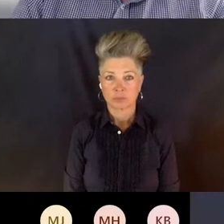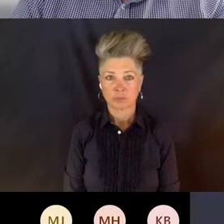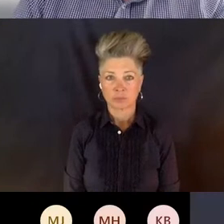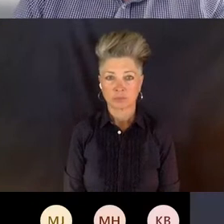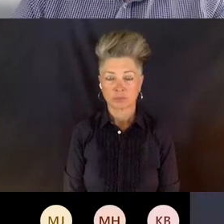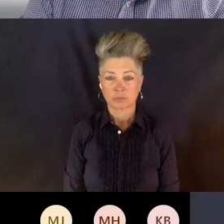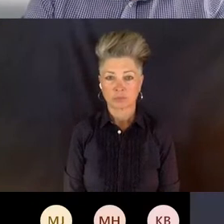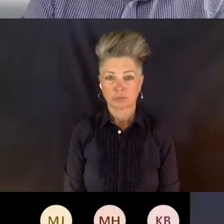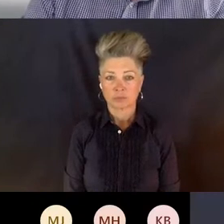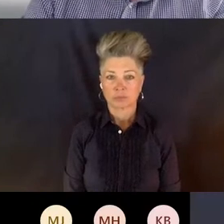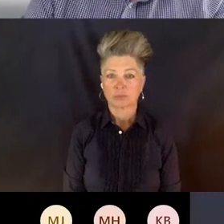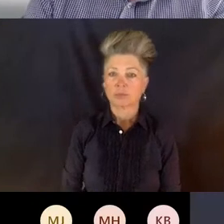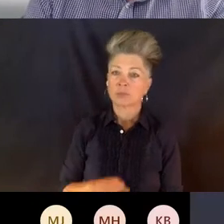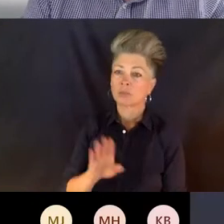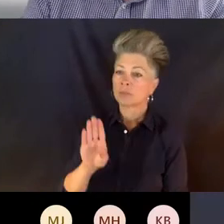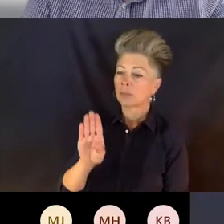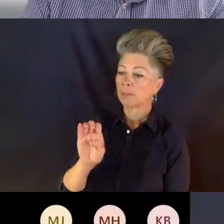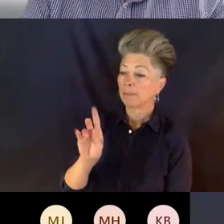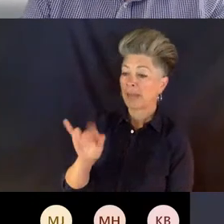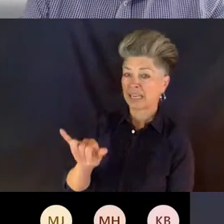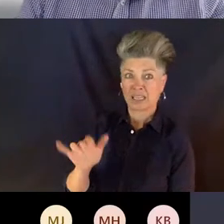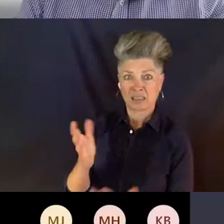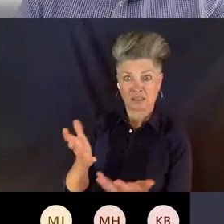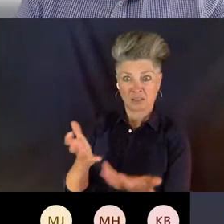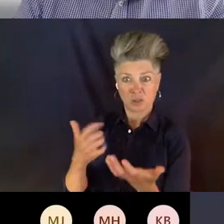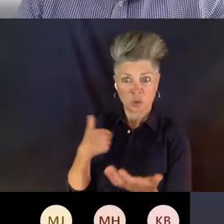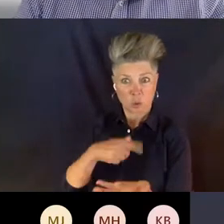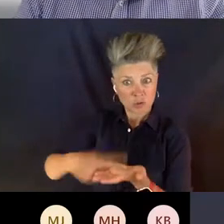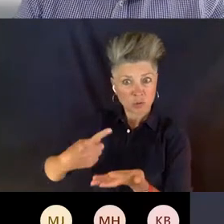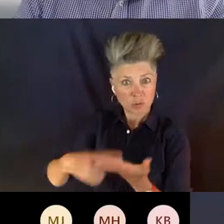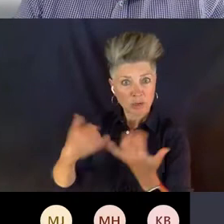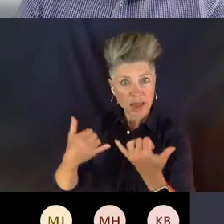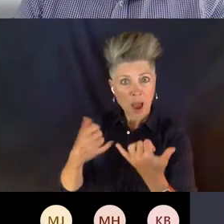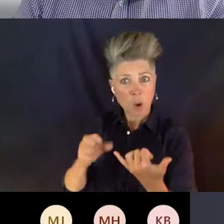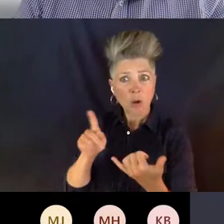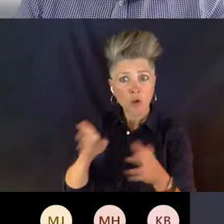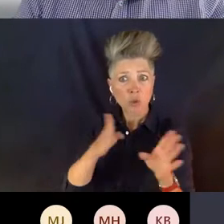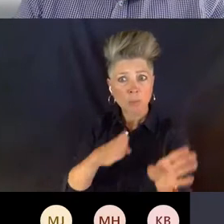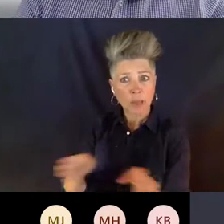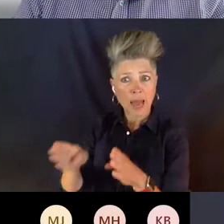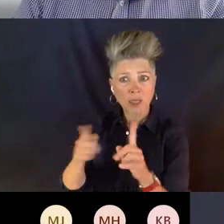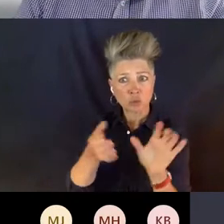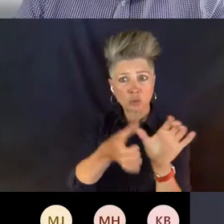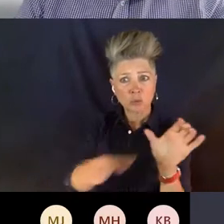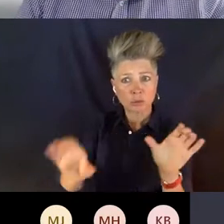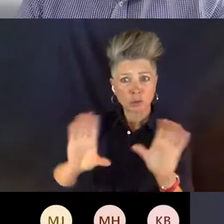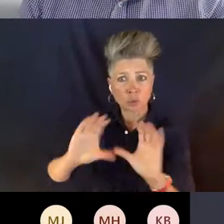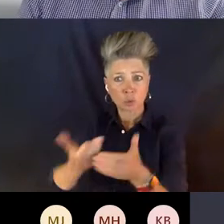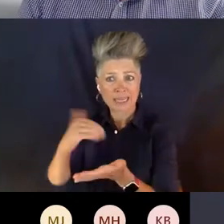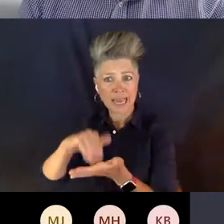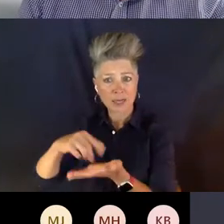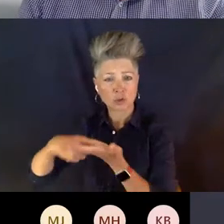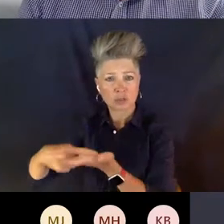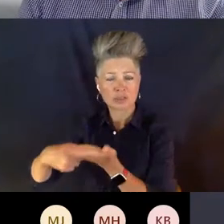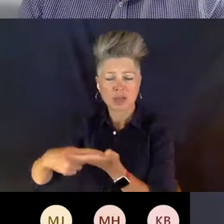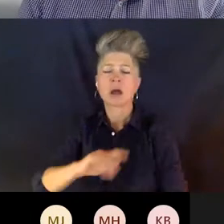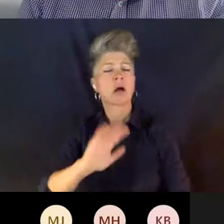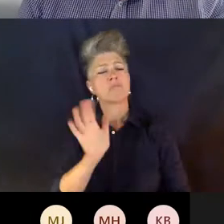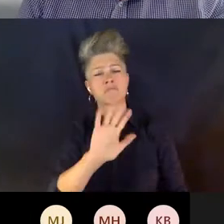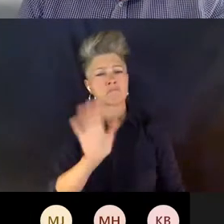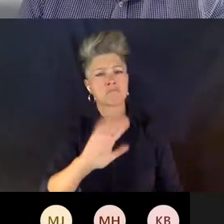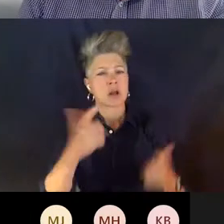Did you want us to talk about that now, or were you planning on putting this in groups to discuss that? No, we would be doing this as a big